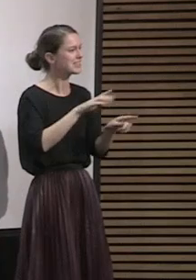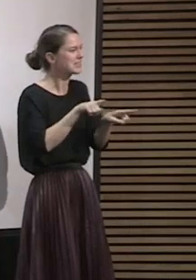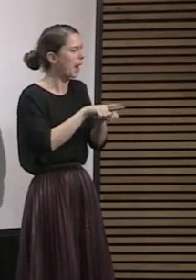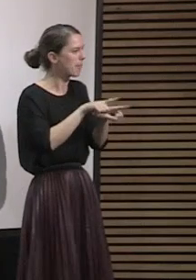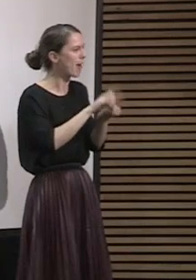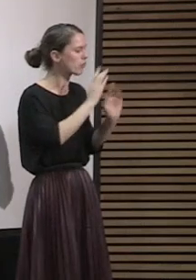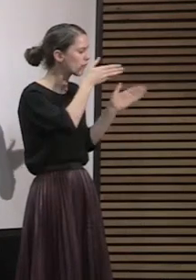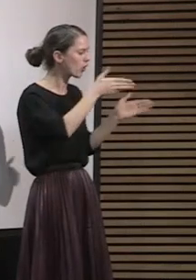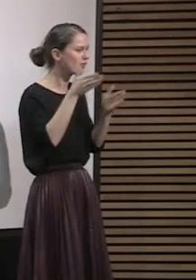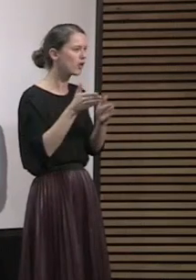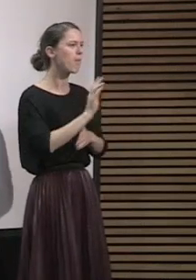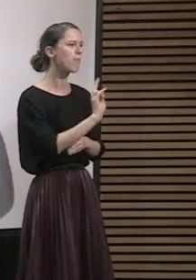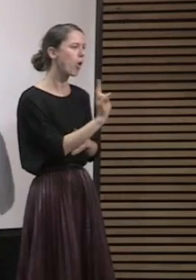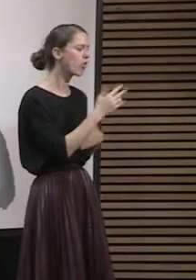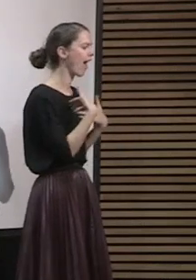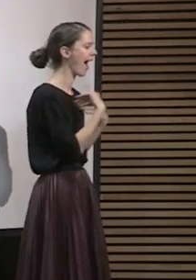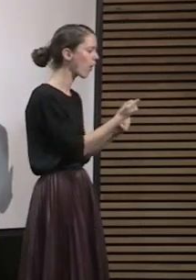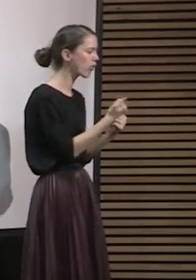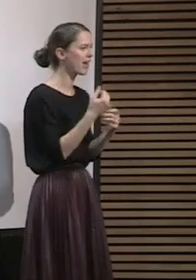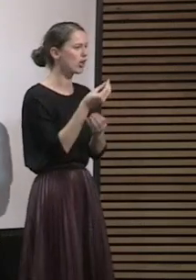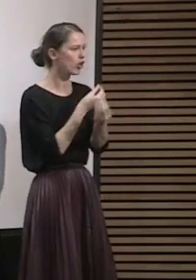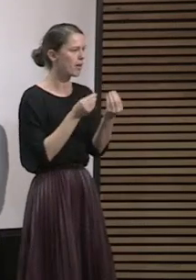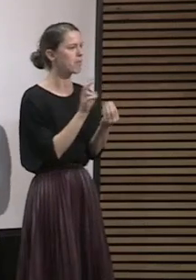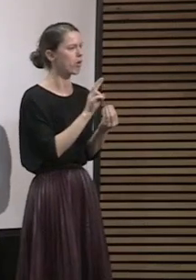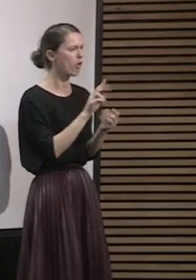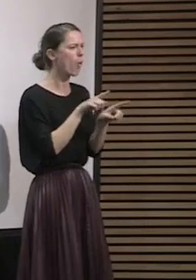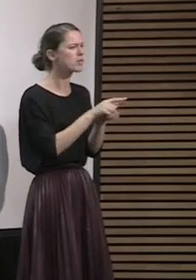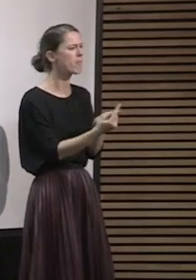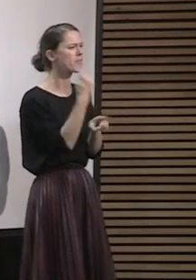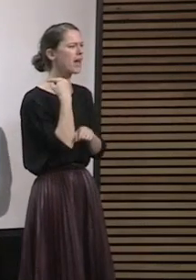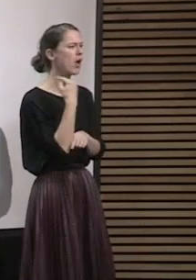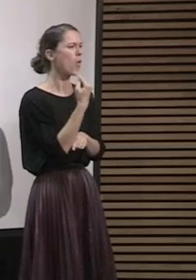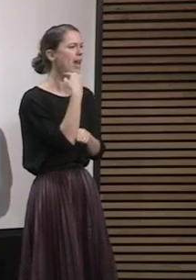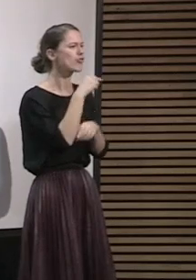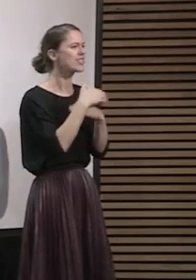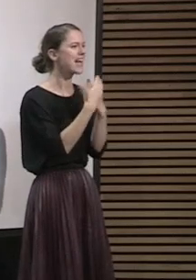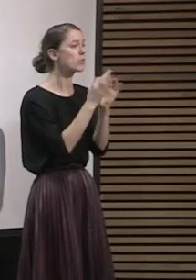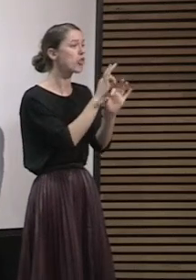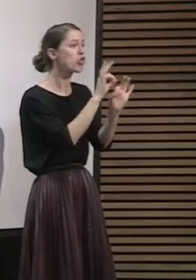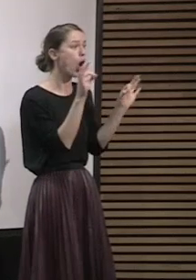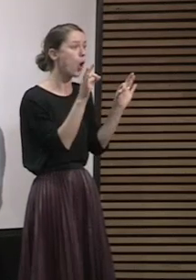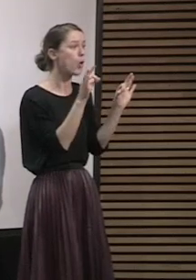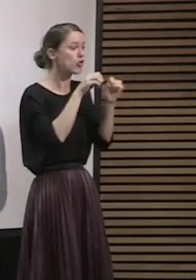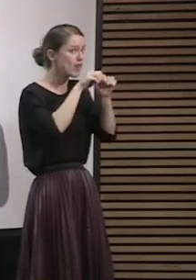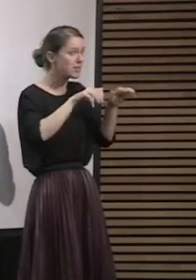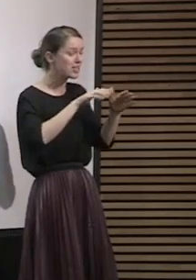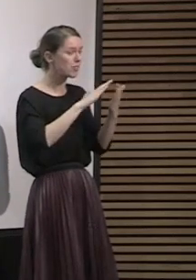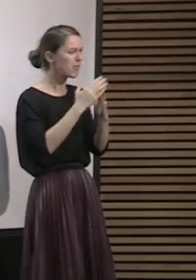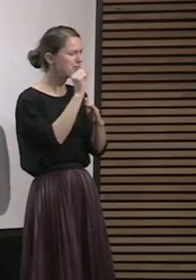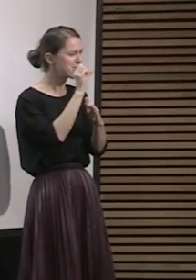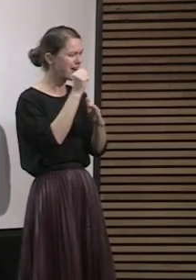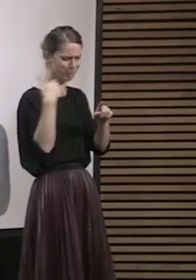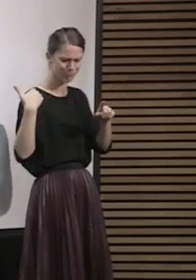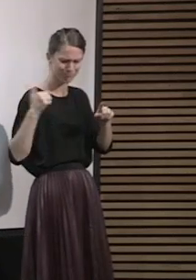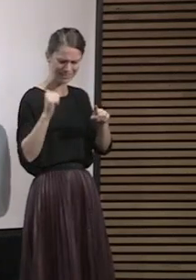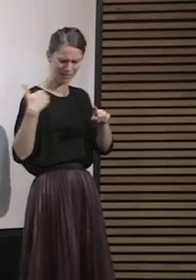also think that was borne out in the 100-odd days that we had without community transmission when we moved to level one, that we